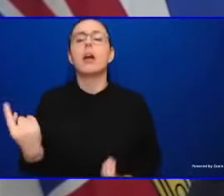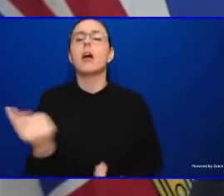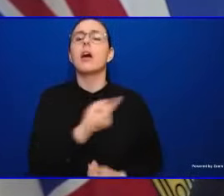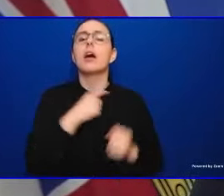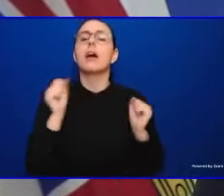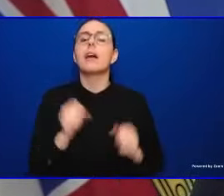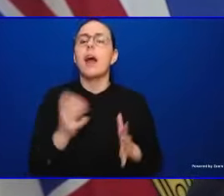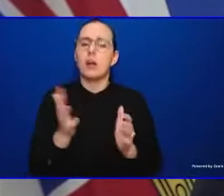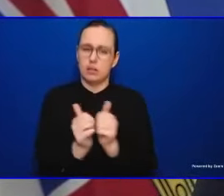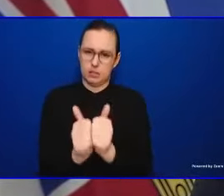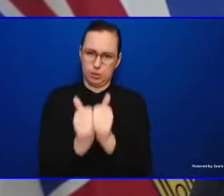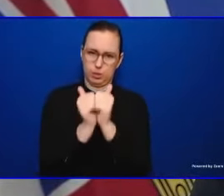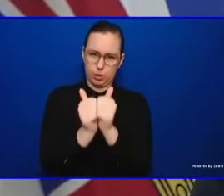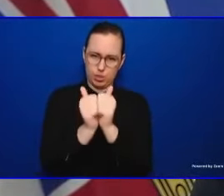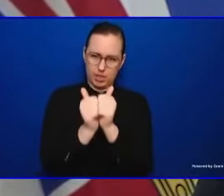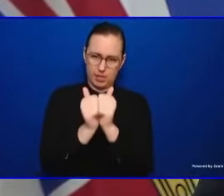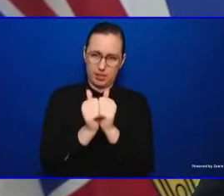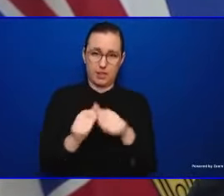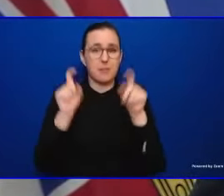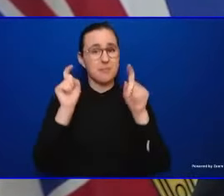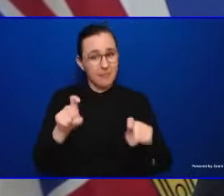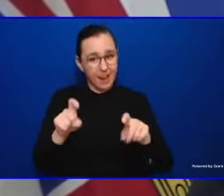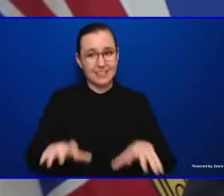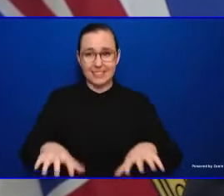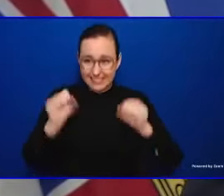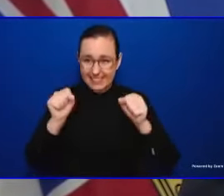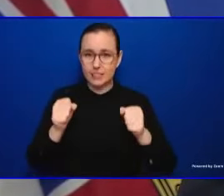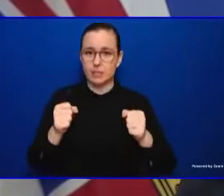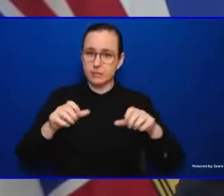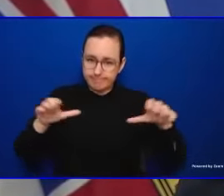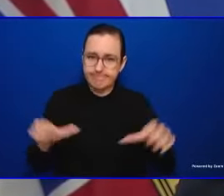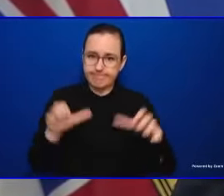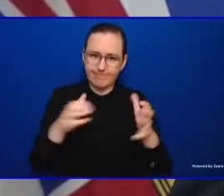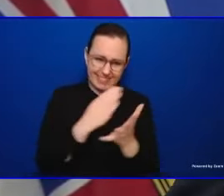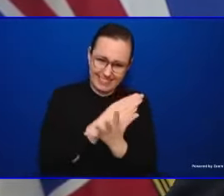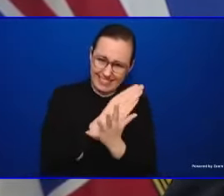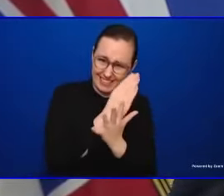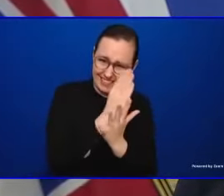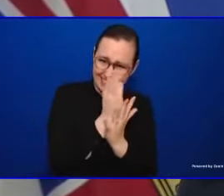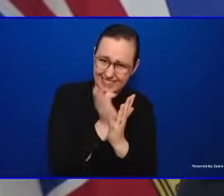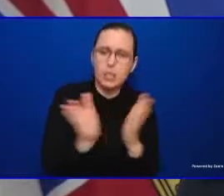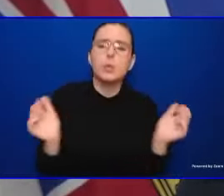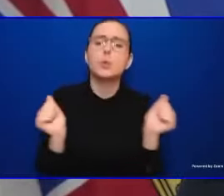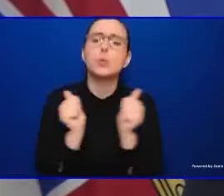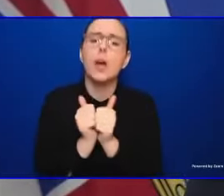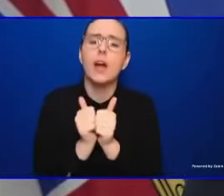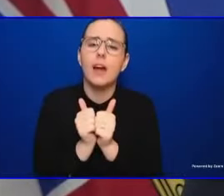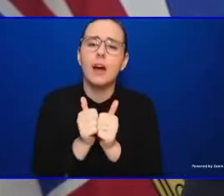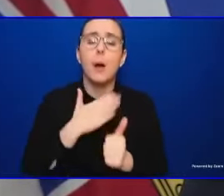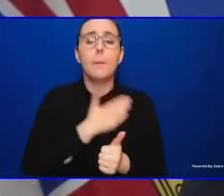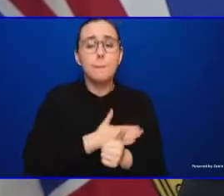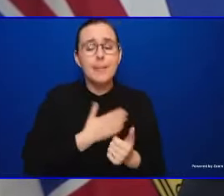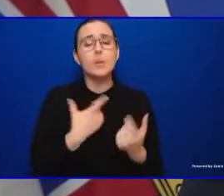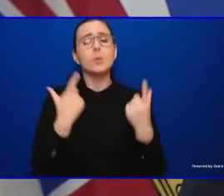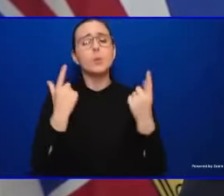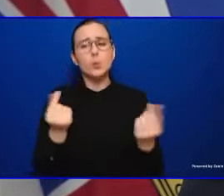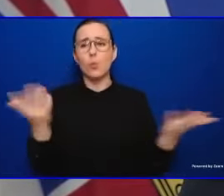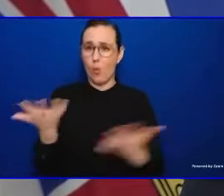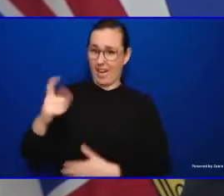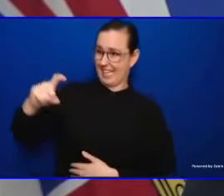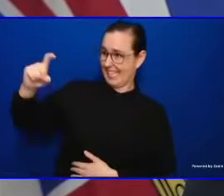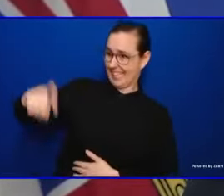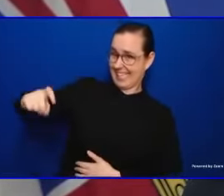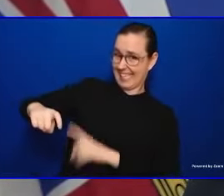all of the things that you need to do to reduce the transmission in COVID-19, because all of the things you can do help our